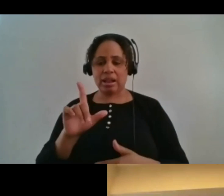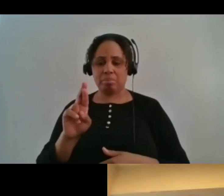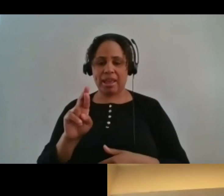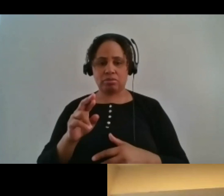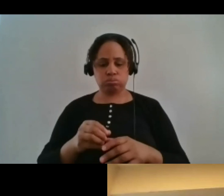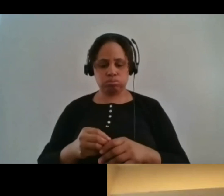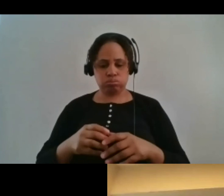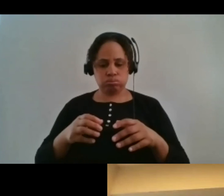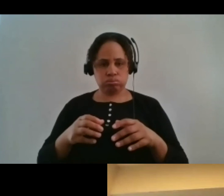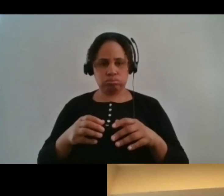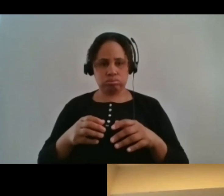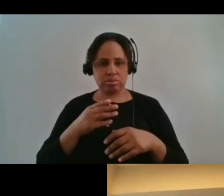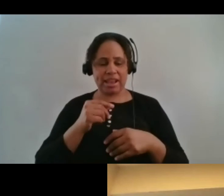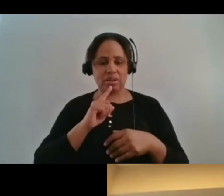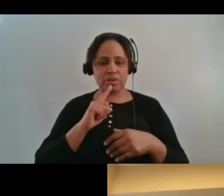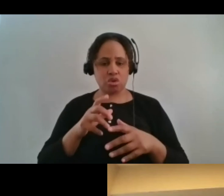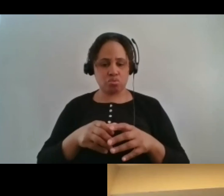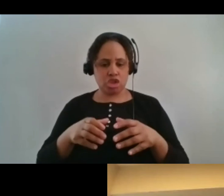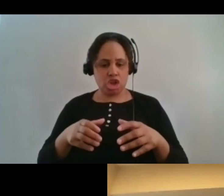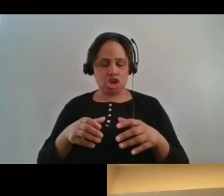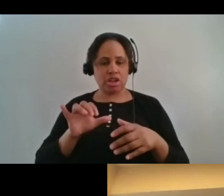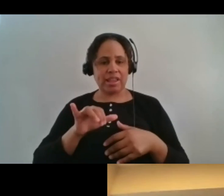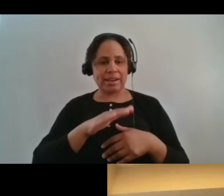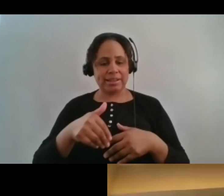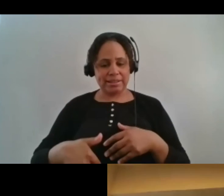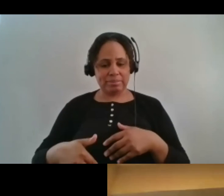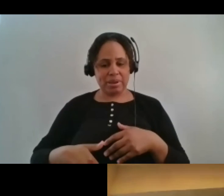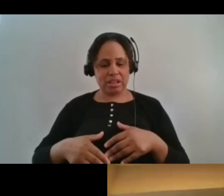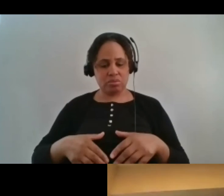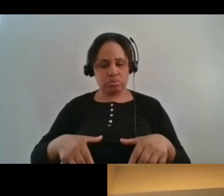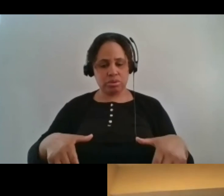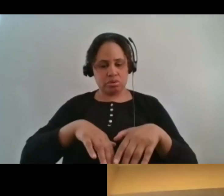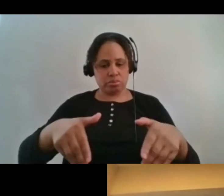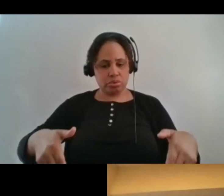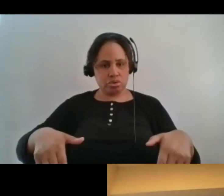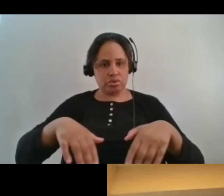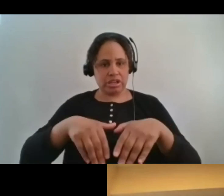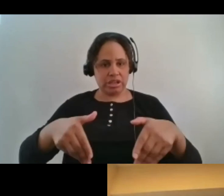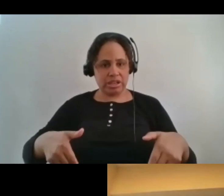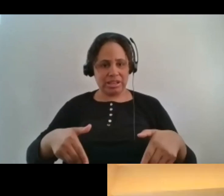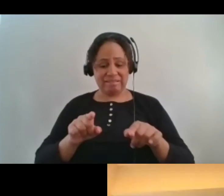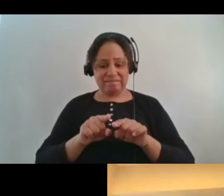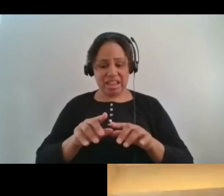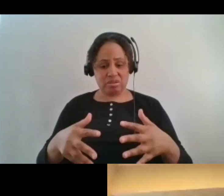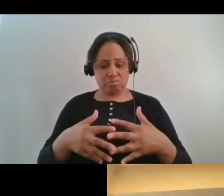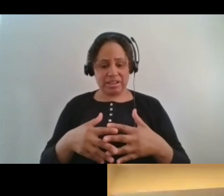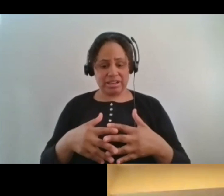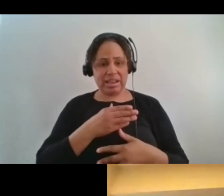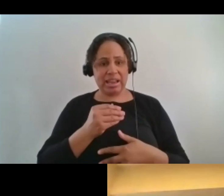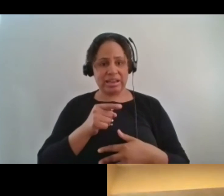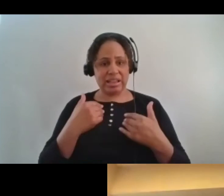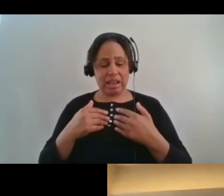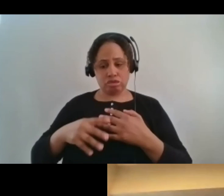and it was so enlarged that his belly was protruding as if he was pregnant. And he got drained, and he had 5 liters